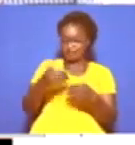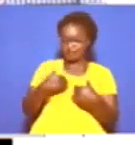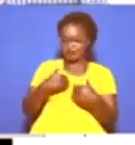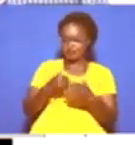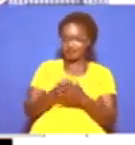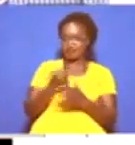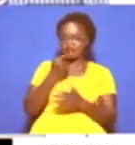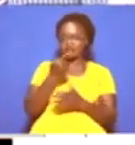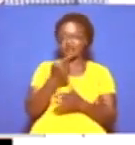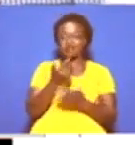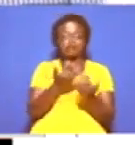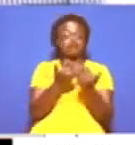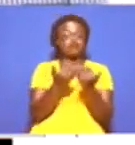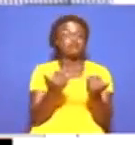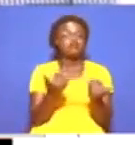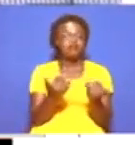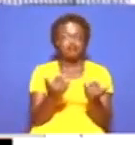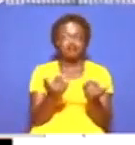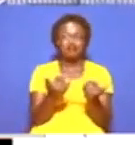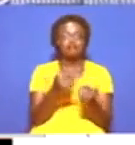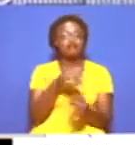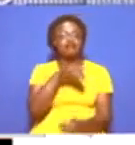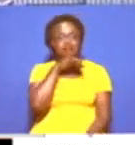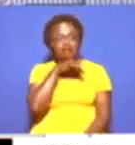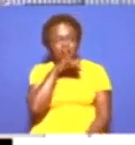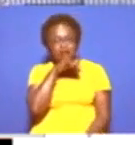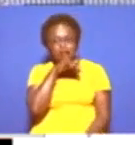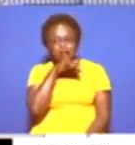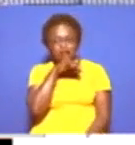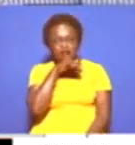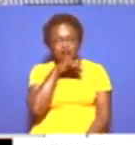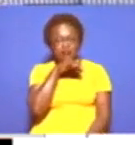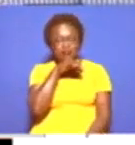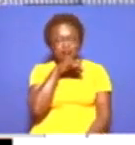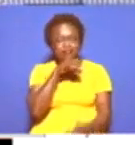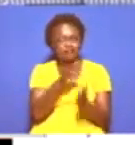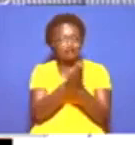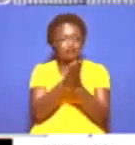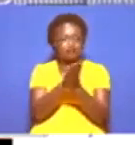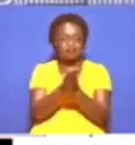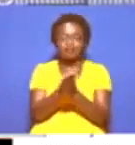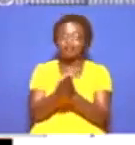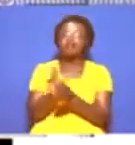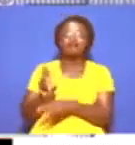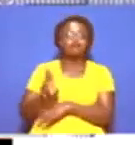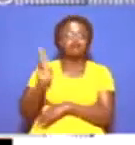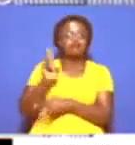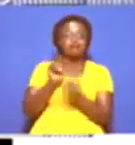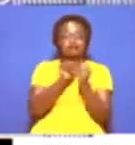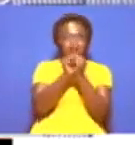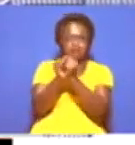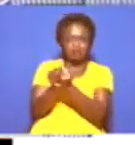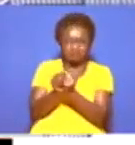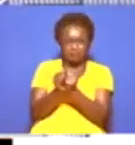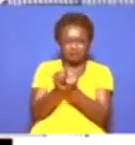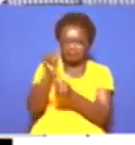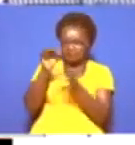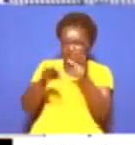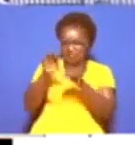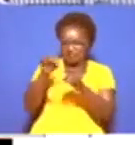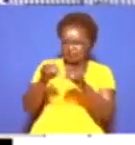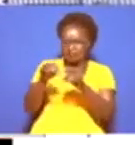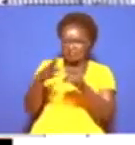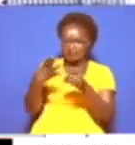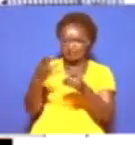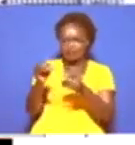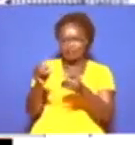now that Baba and Uhuru are together. The election was past 50